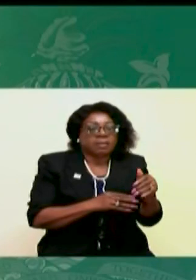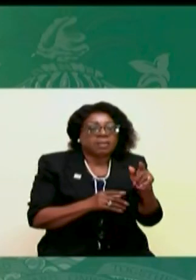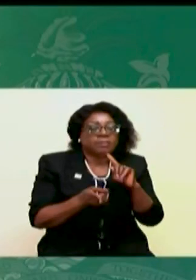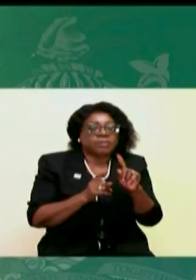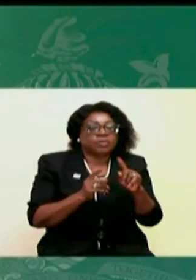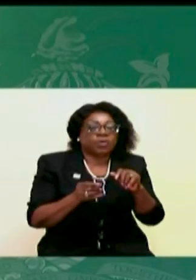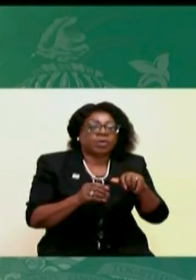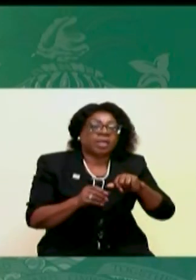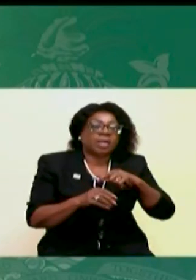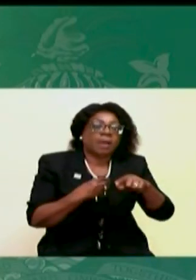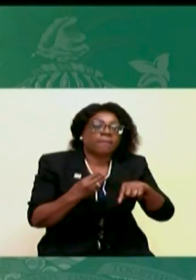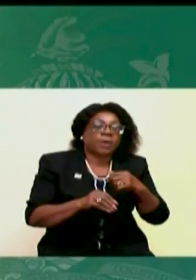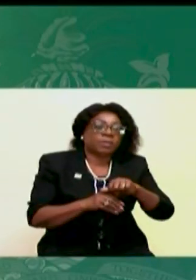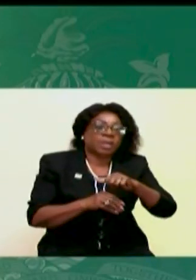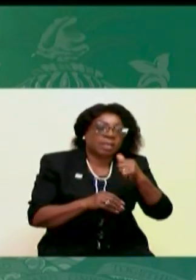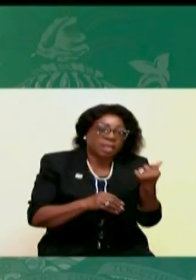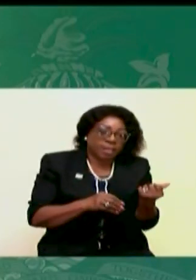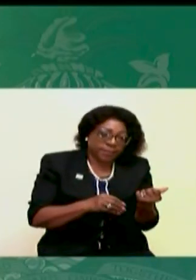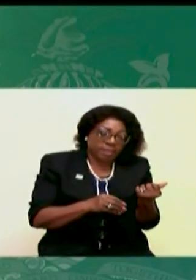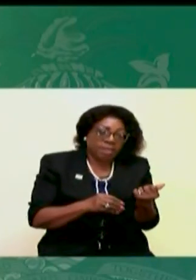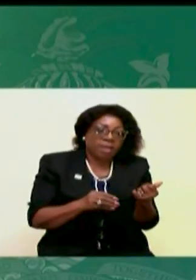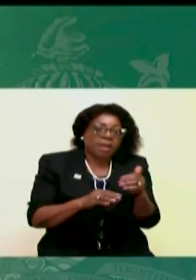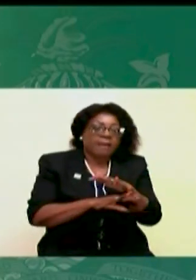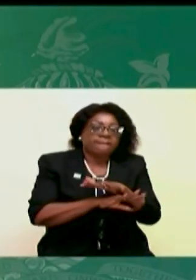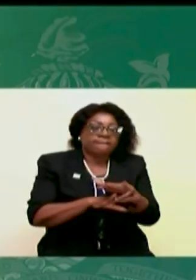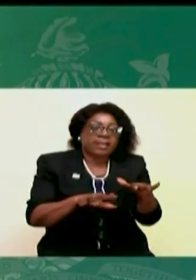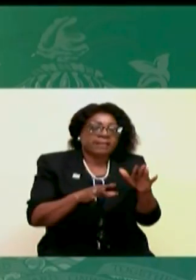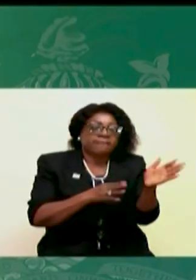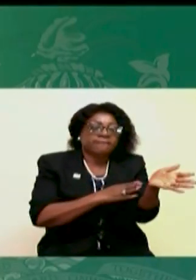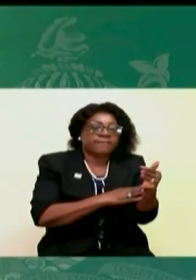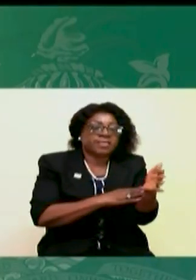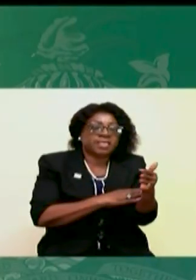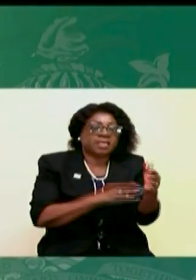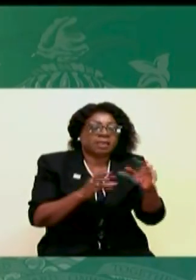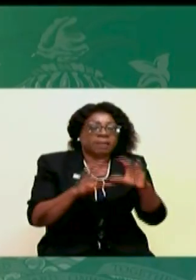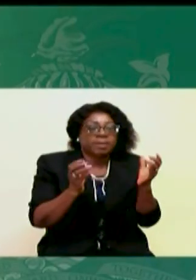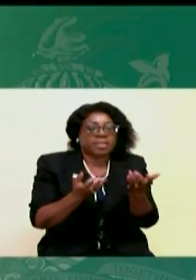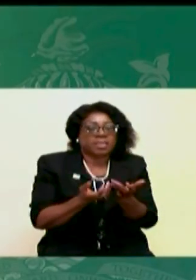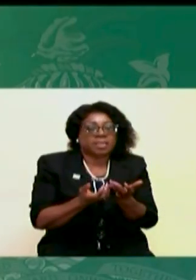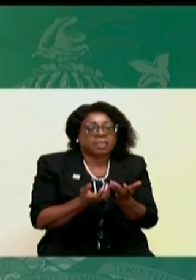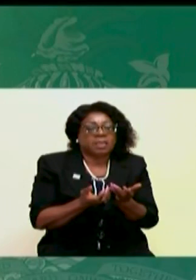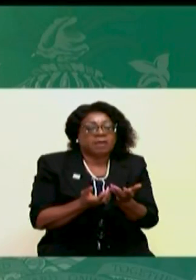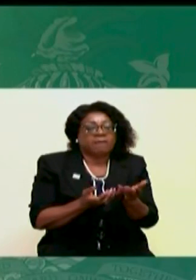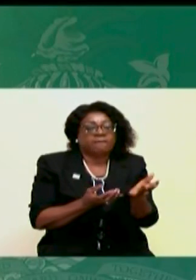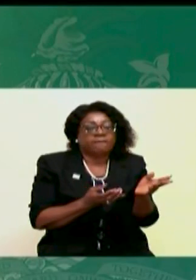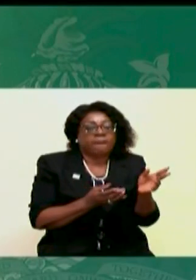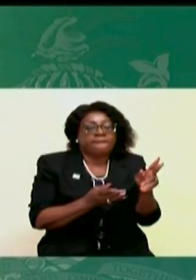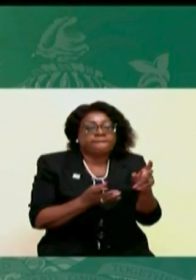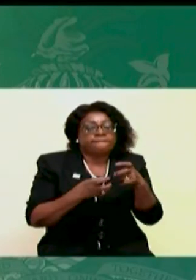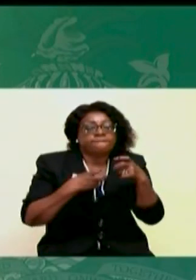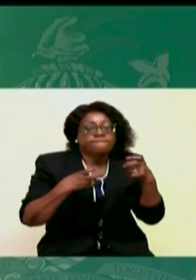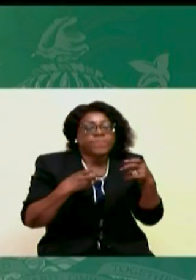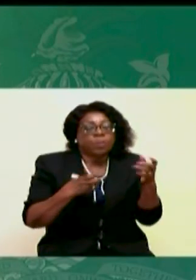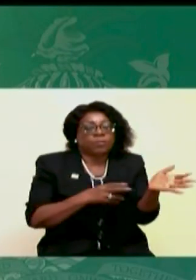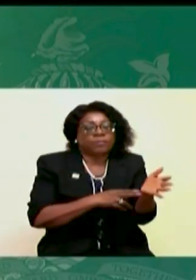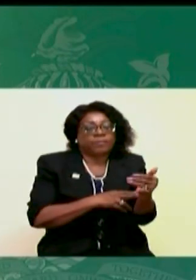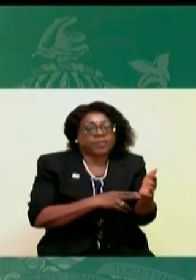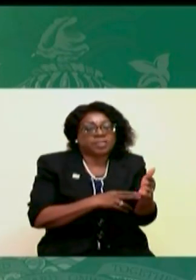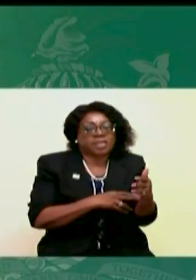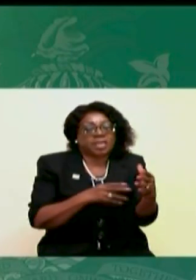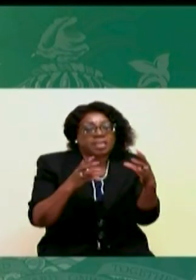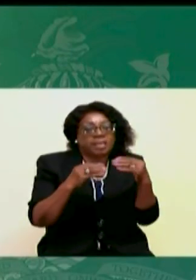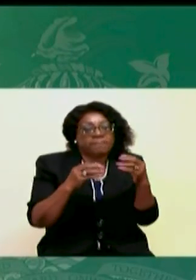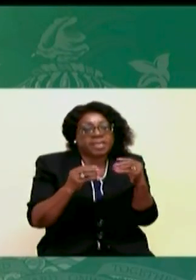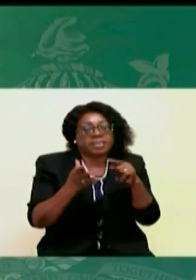talking about the flat fishing committee that was made in 2017 with some bone fishermen, and they just met this year, Madam Speaker.